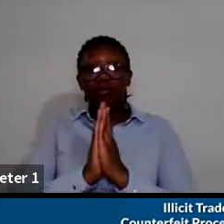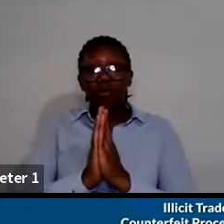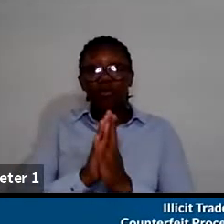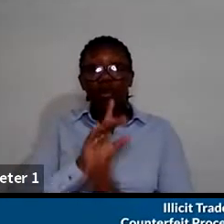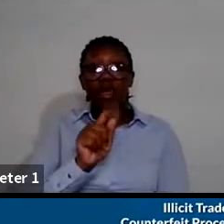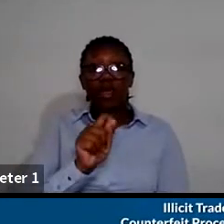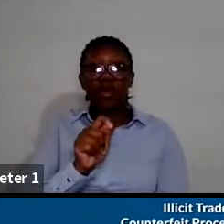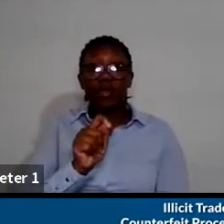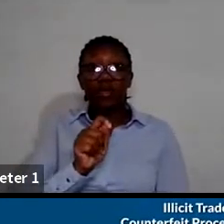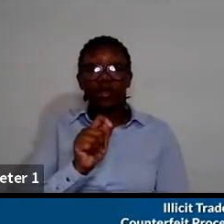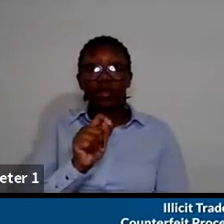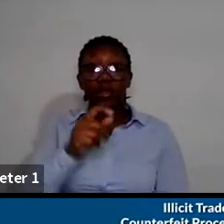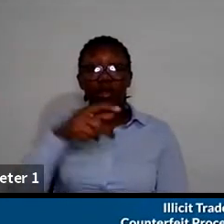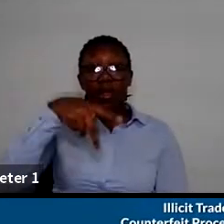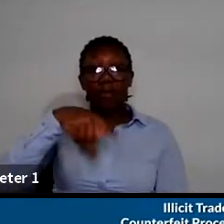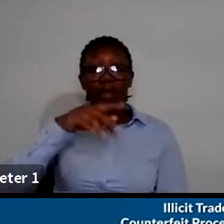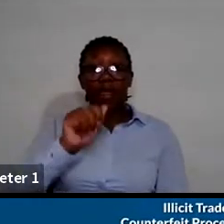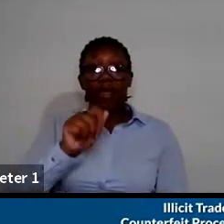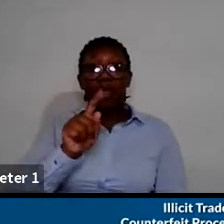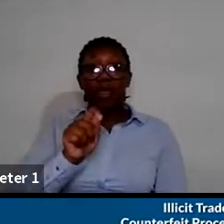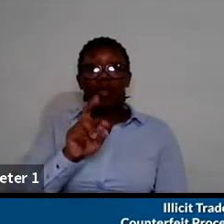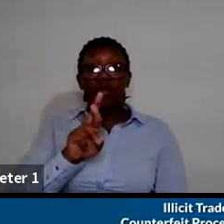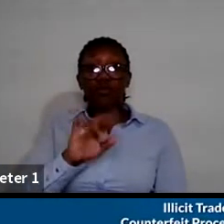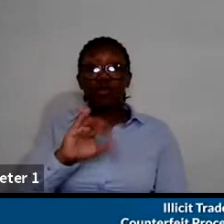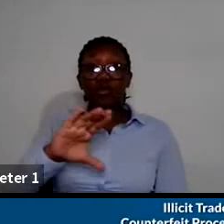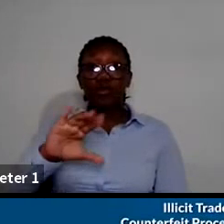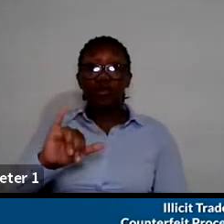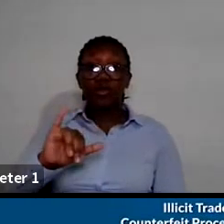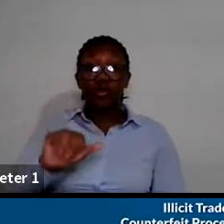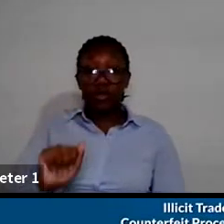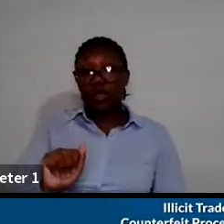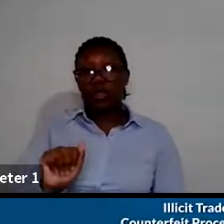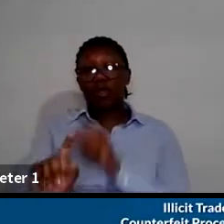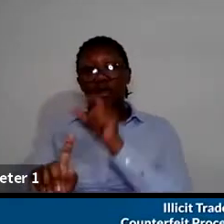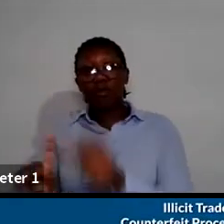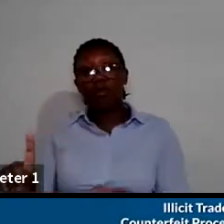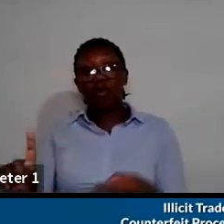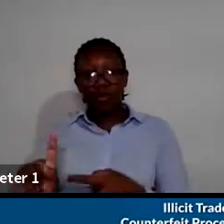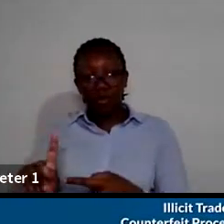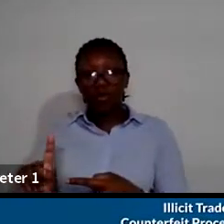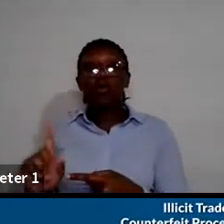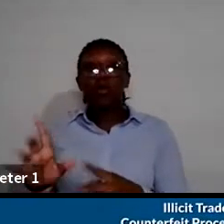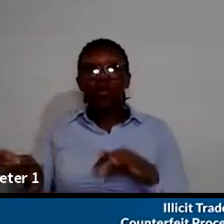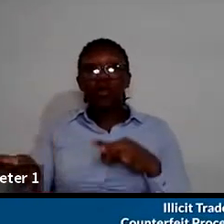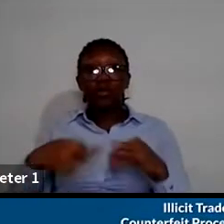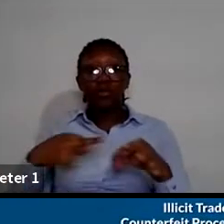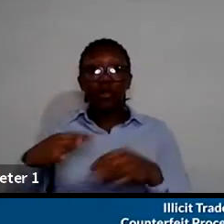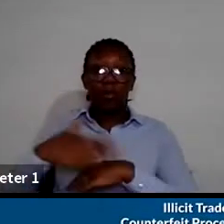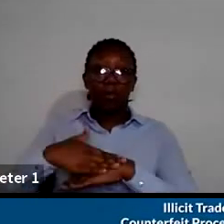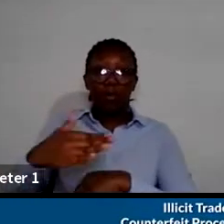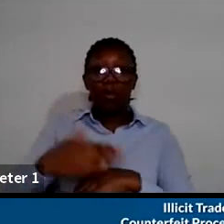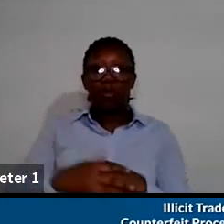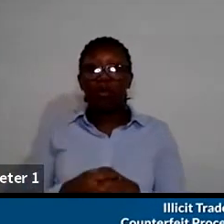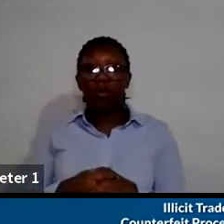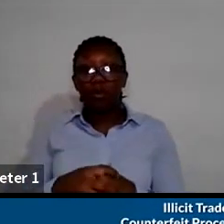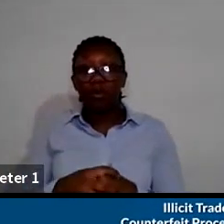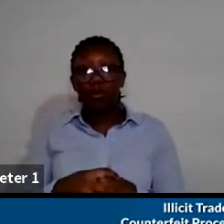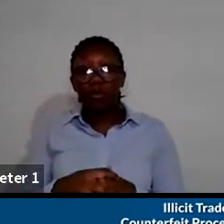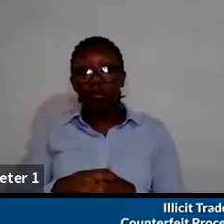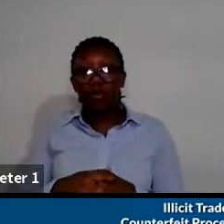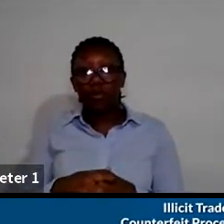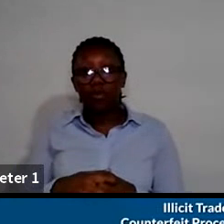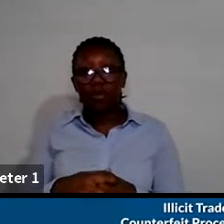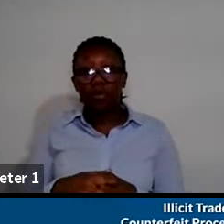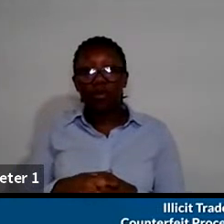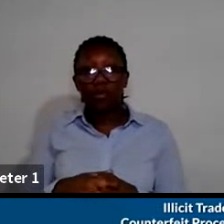share some detail with us. And further to that, Kumaran will make further inputs just to make emphasis on